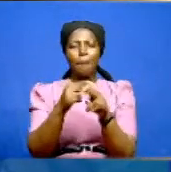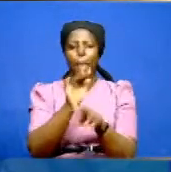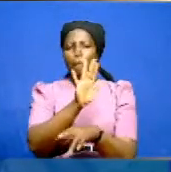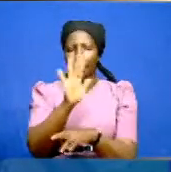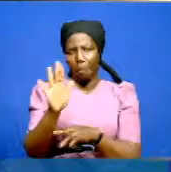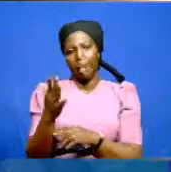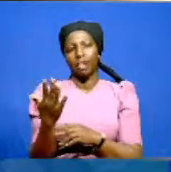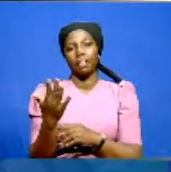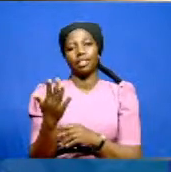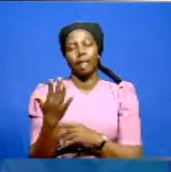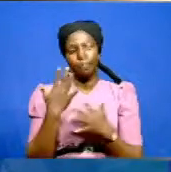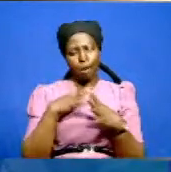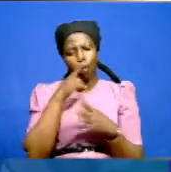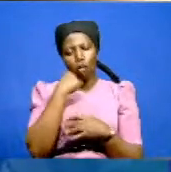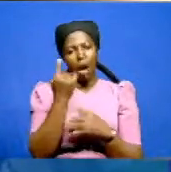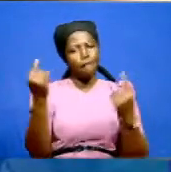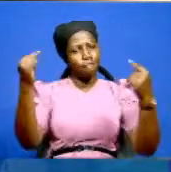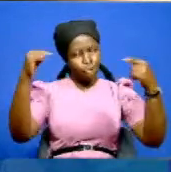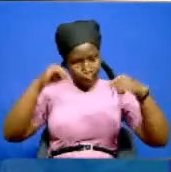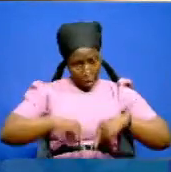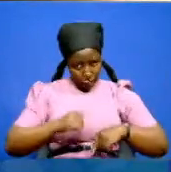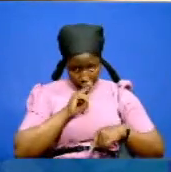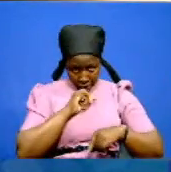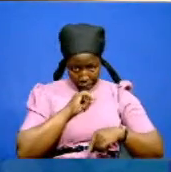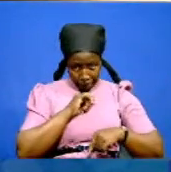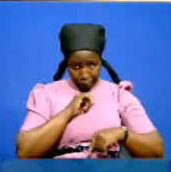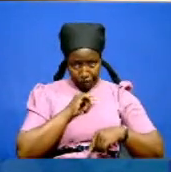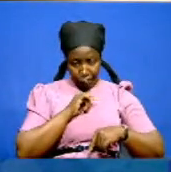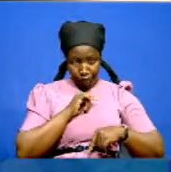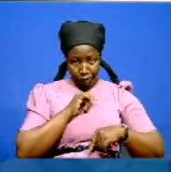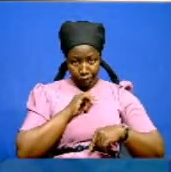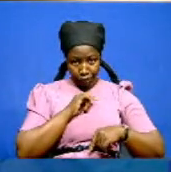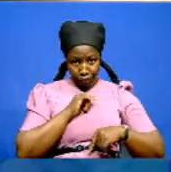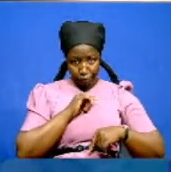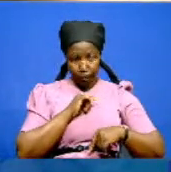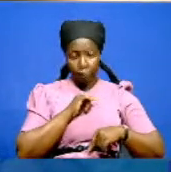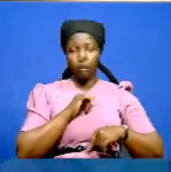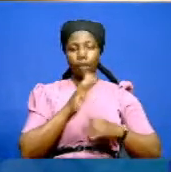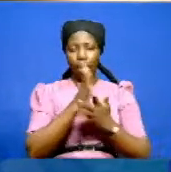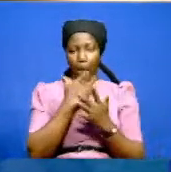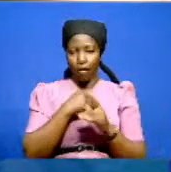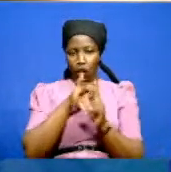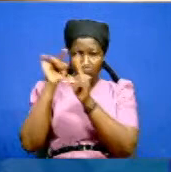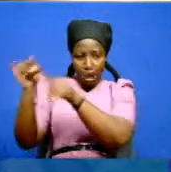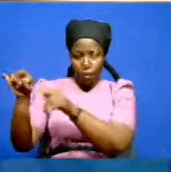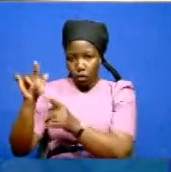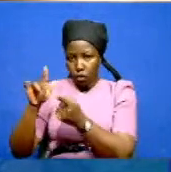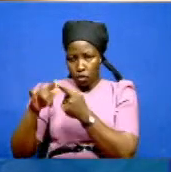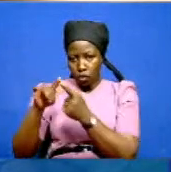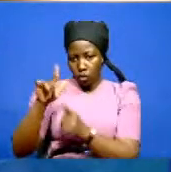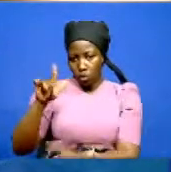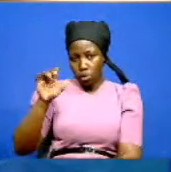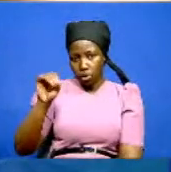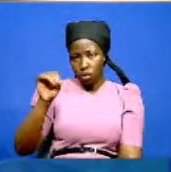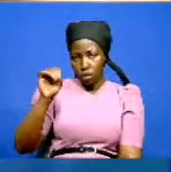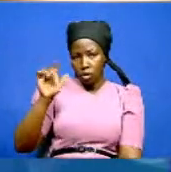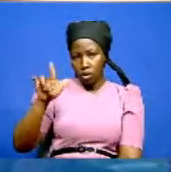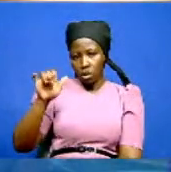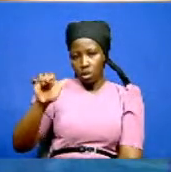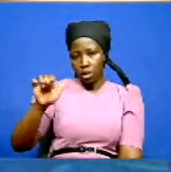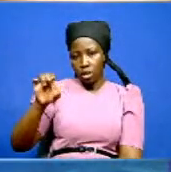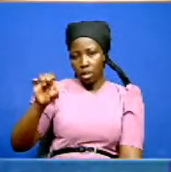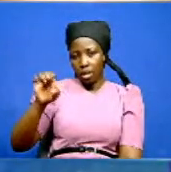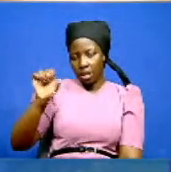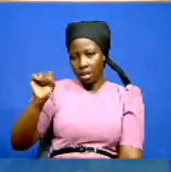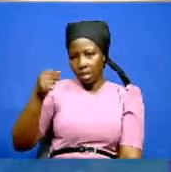come physically, have come to Loresho to see Mama